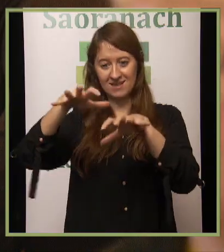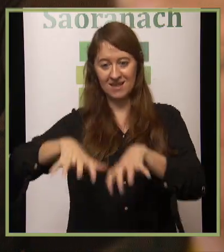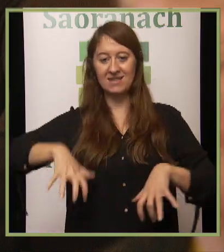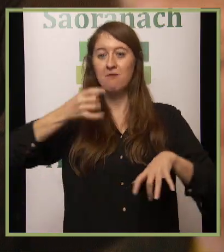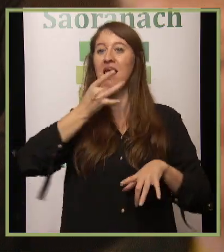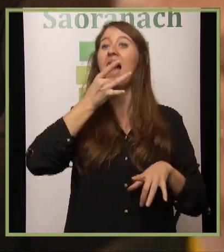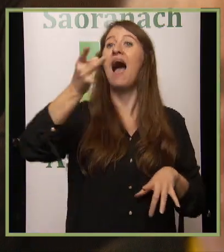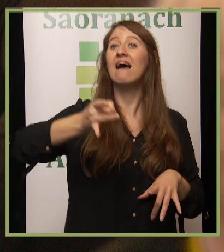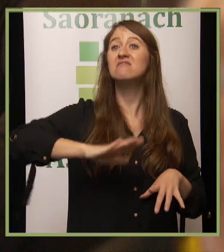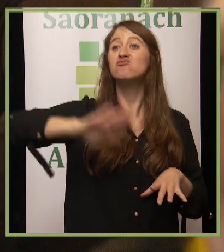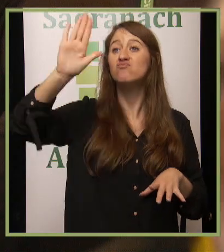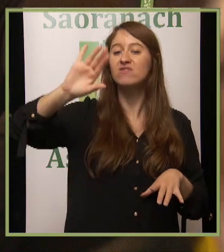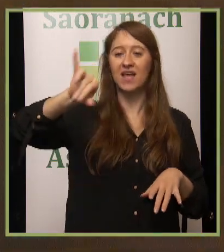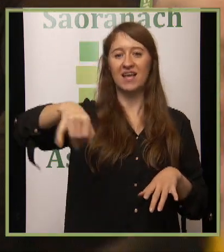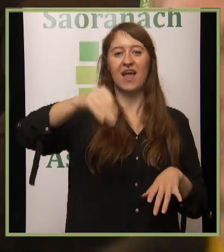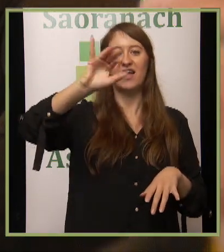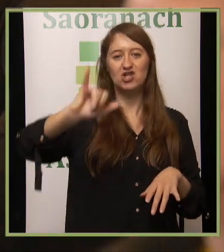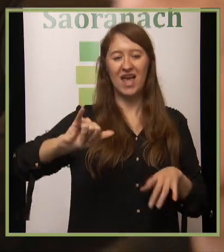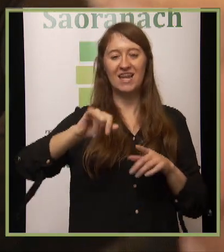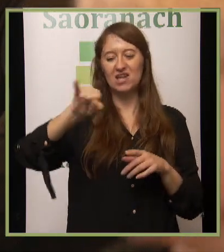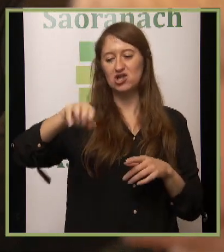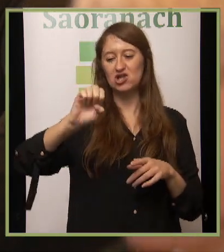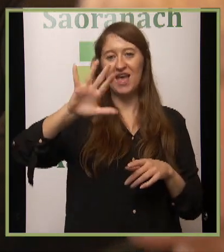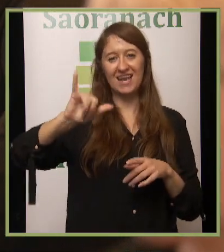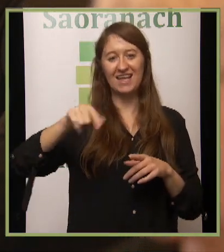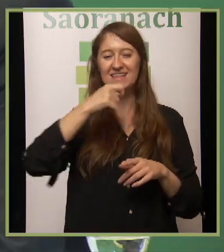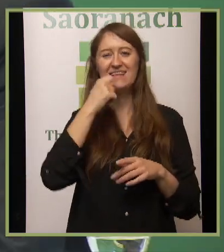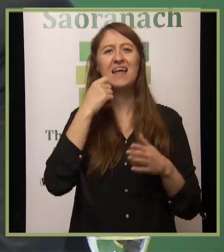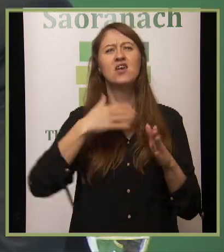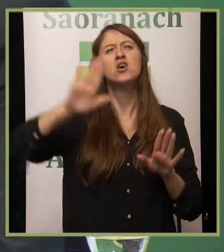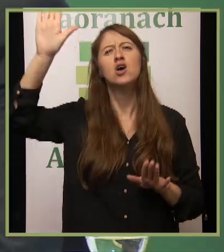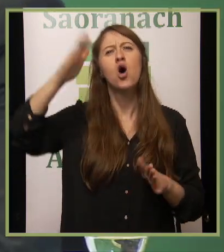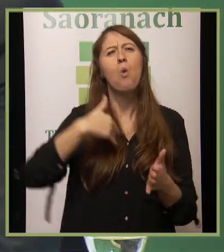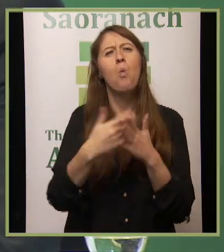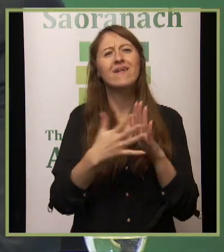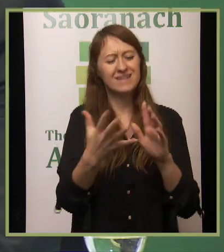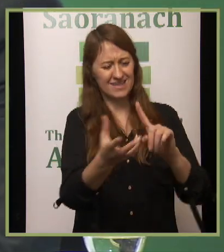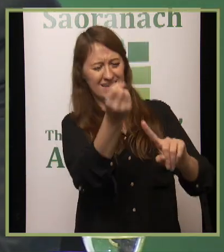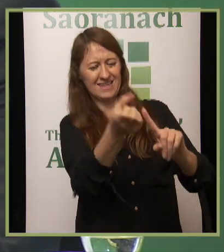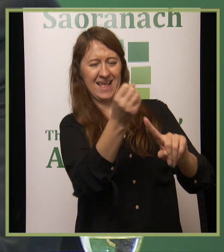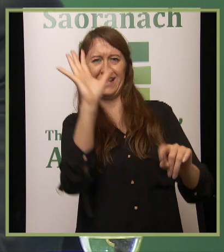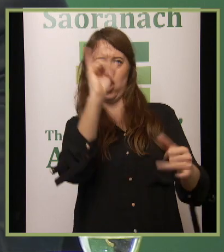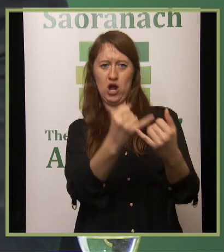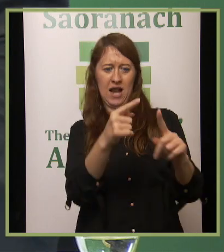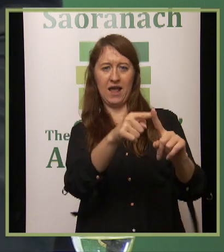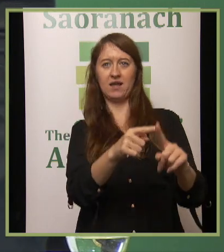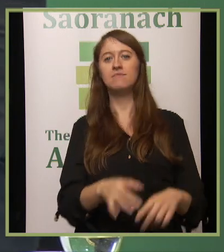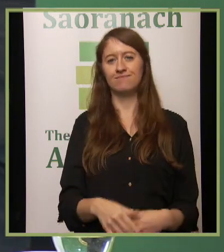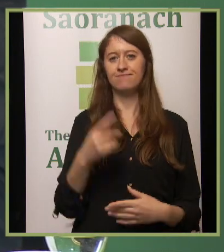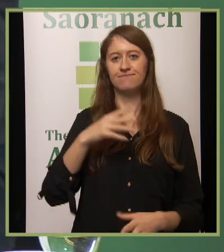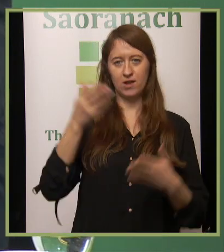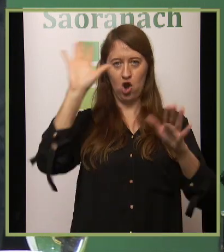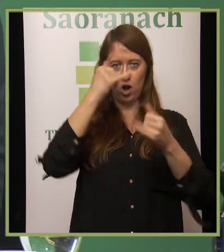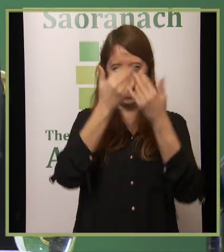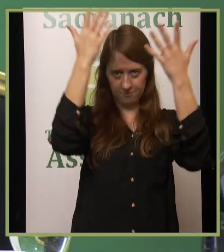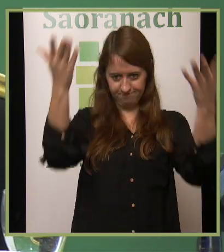Jenny. And Jenny said her question was, what does success look like? I think you've just seen what success